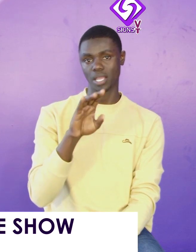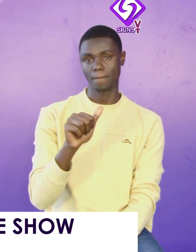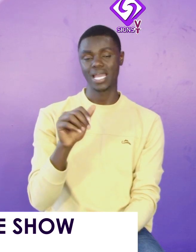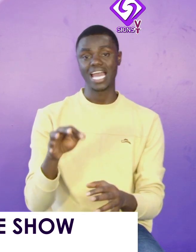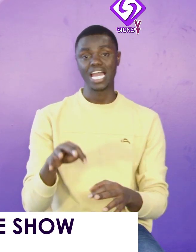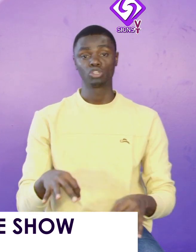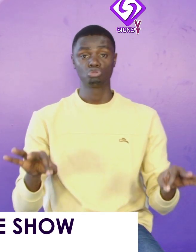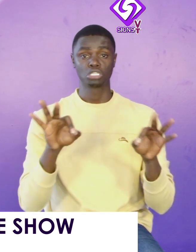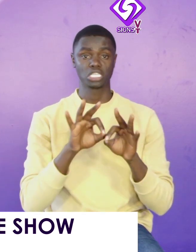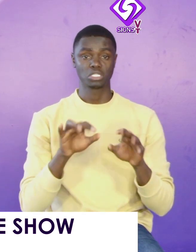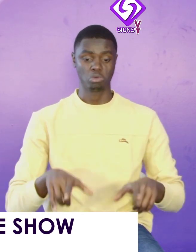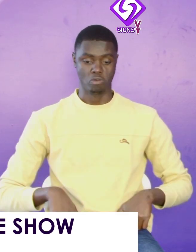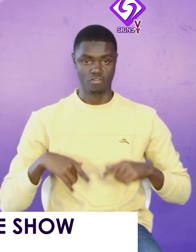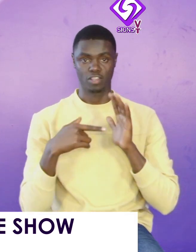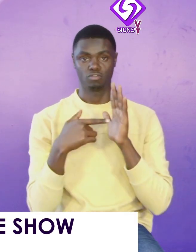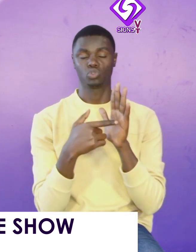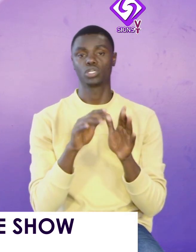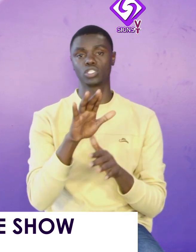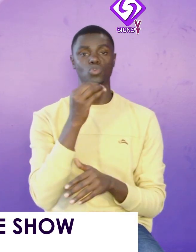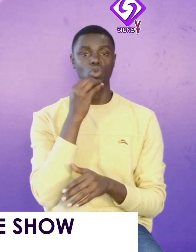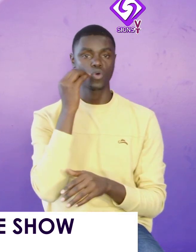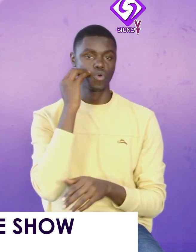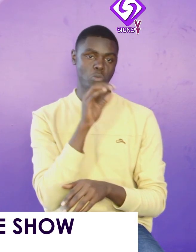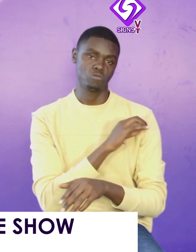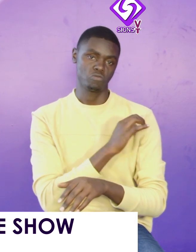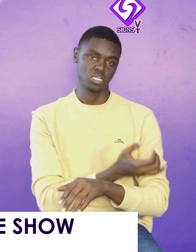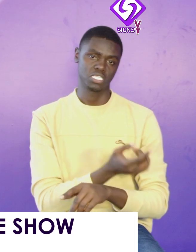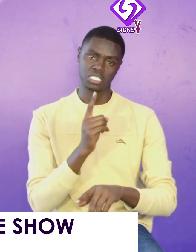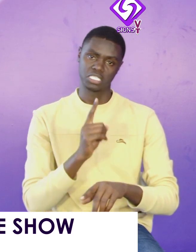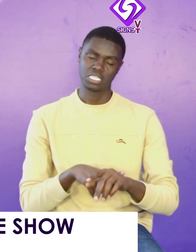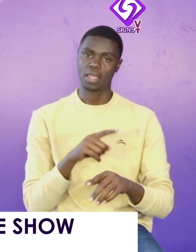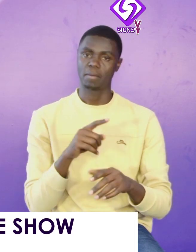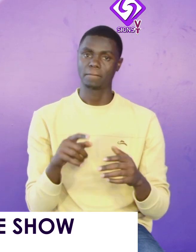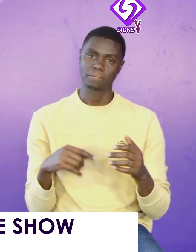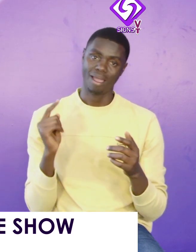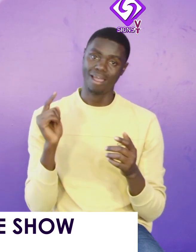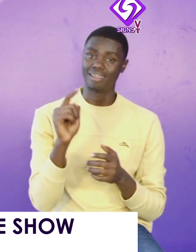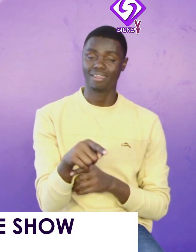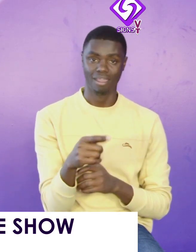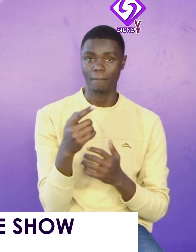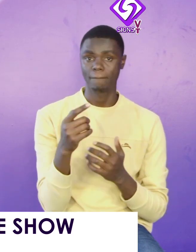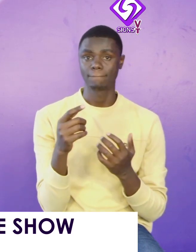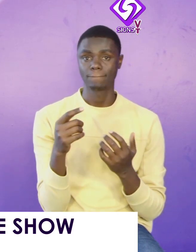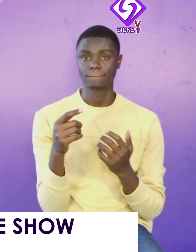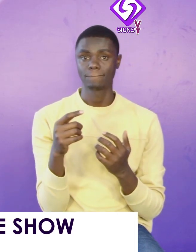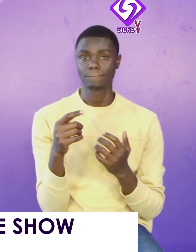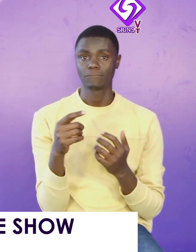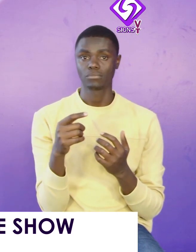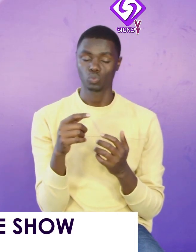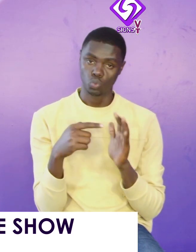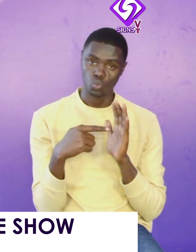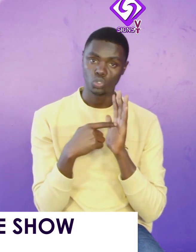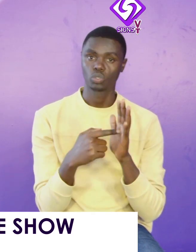your home of energy. I get energized every time I come to your screen. Can you believe it? Just